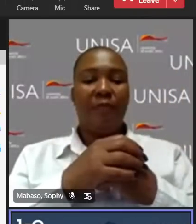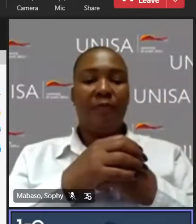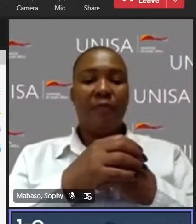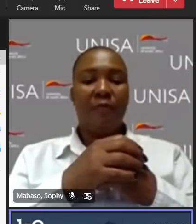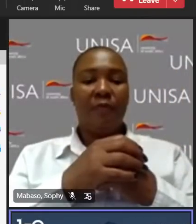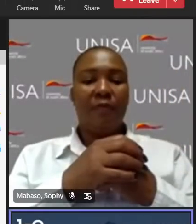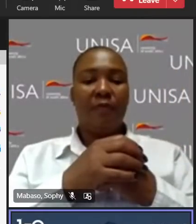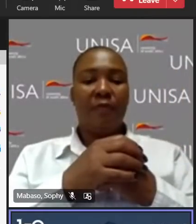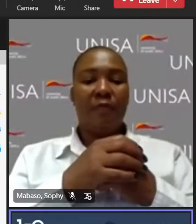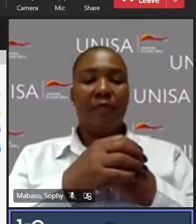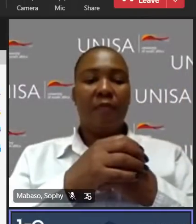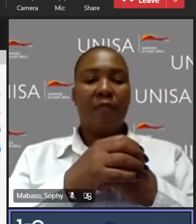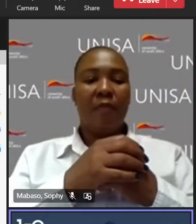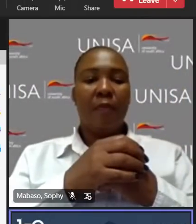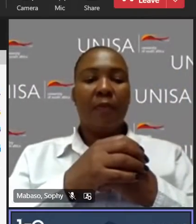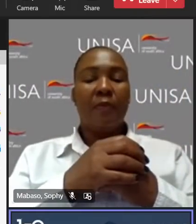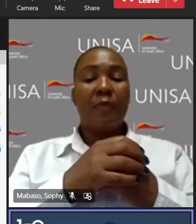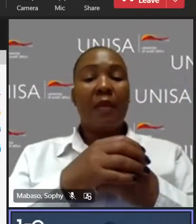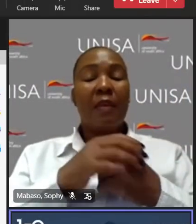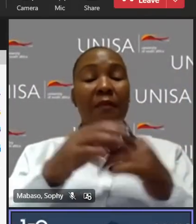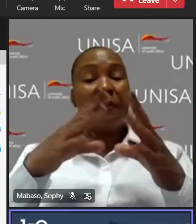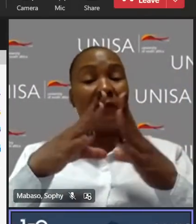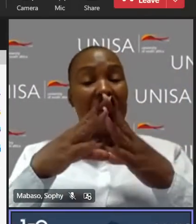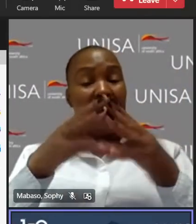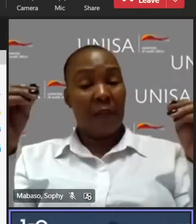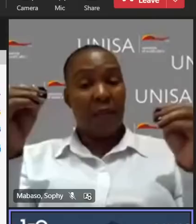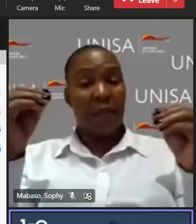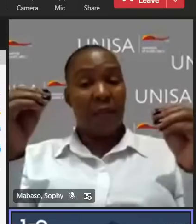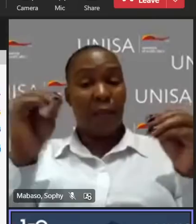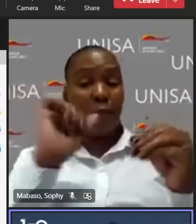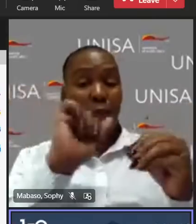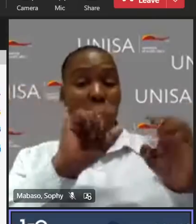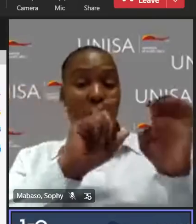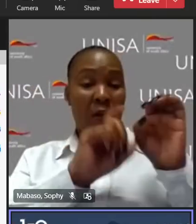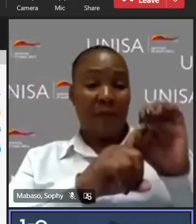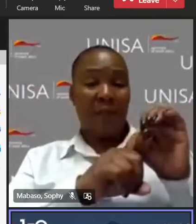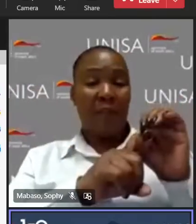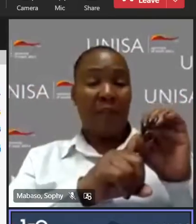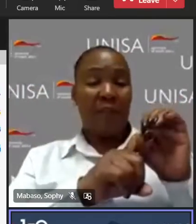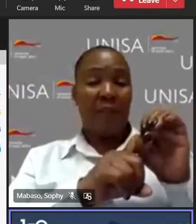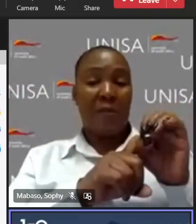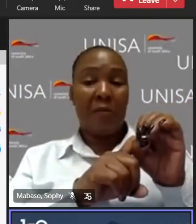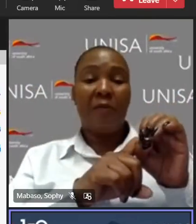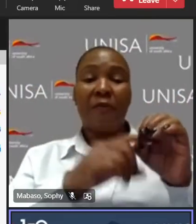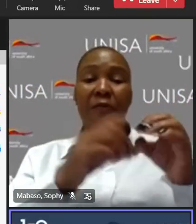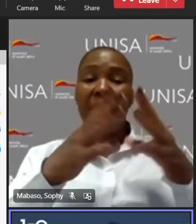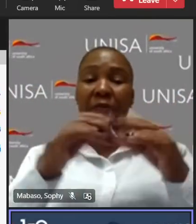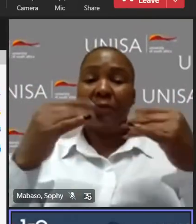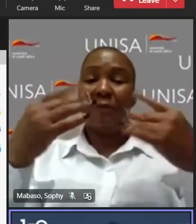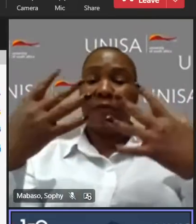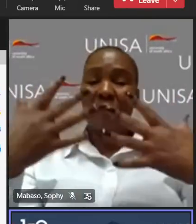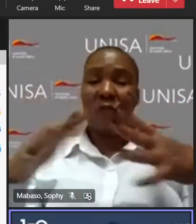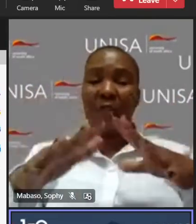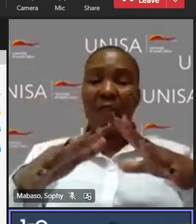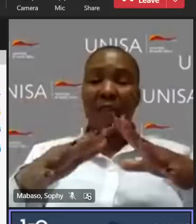So if you have completed and your qualification has been audited, remember,